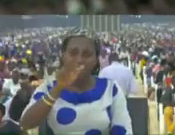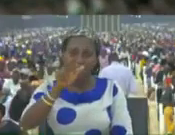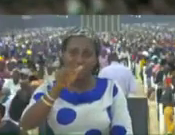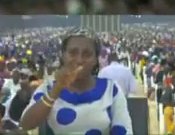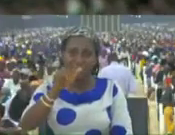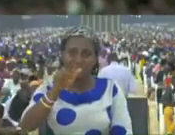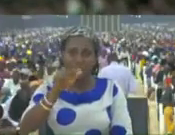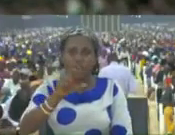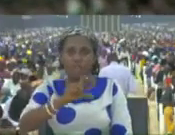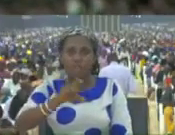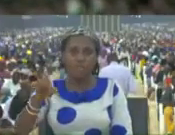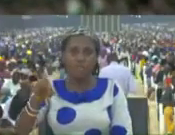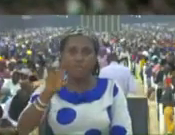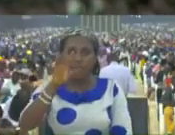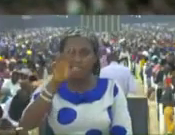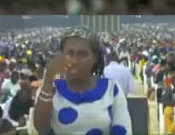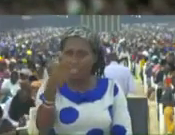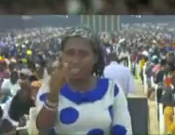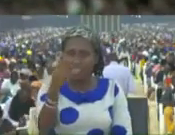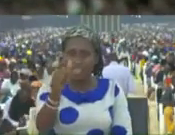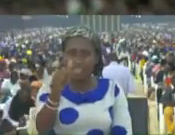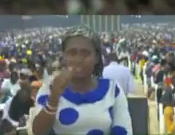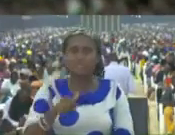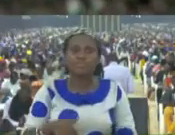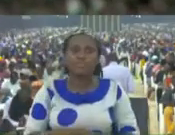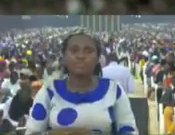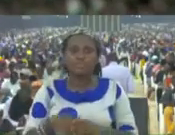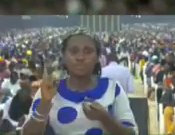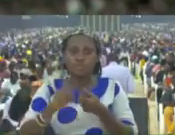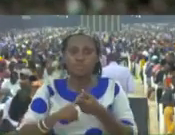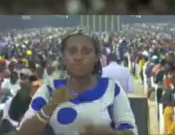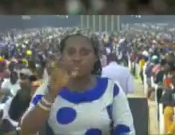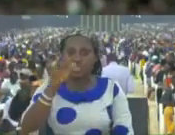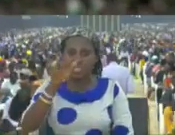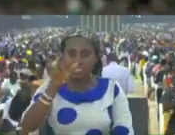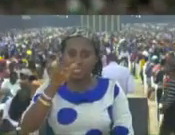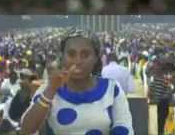Luke chapter 13, from verse 10 to 13.